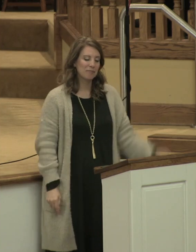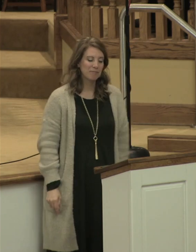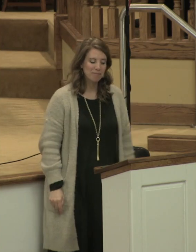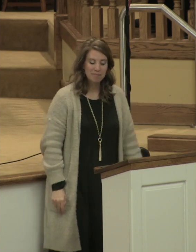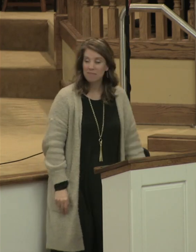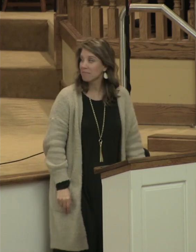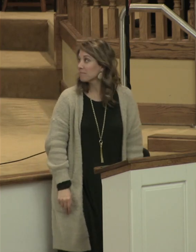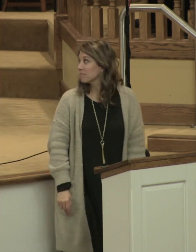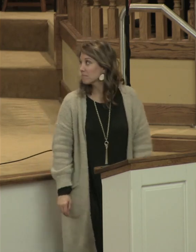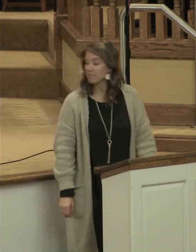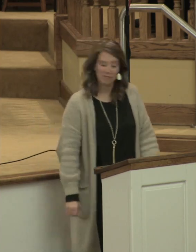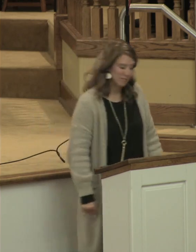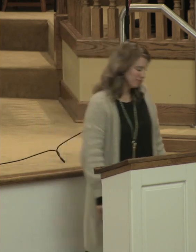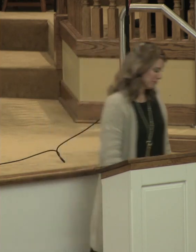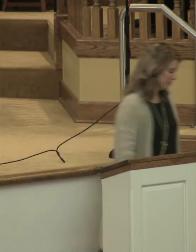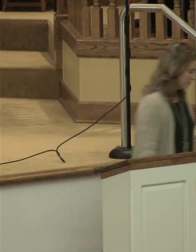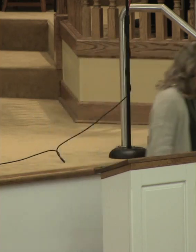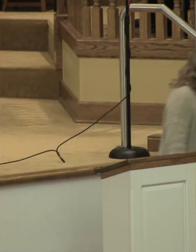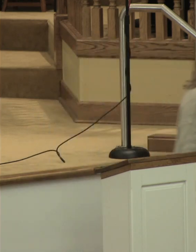kings. Amen.